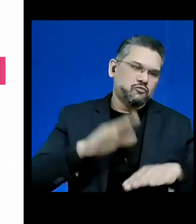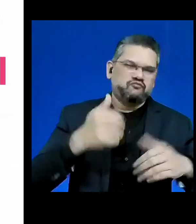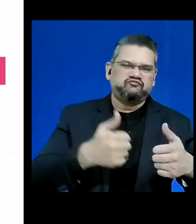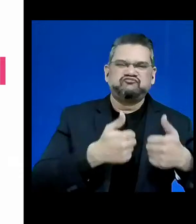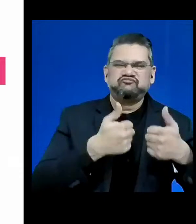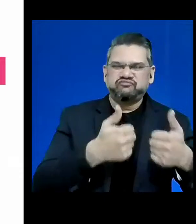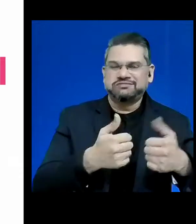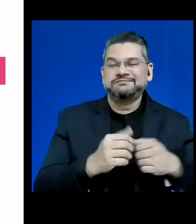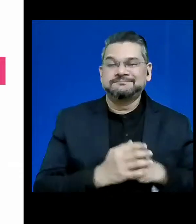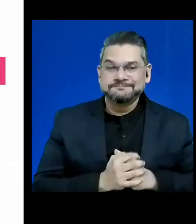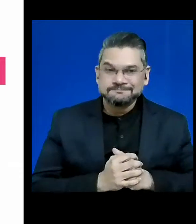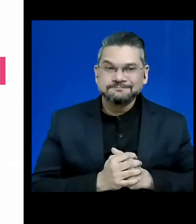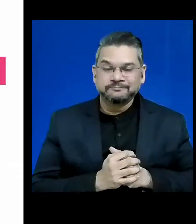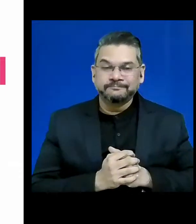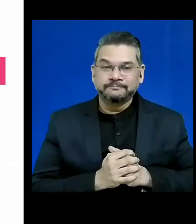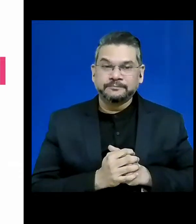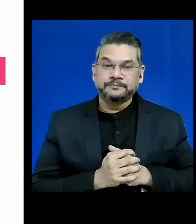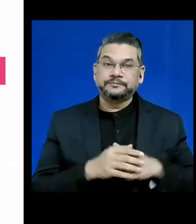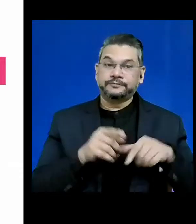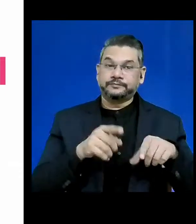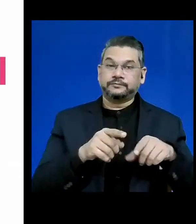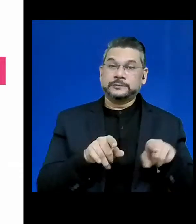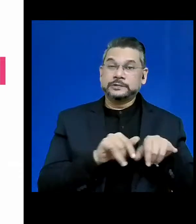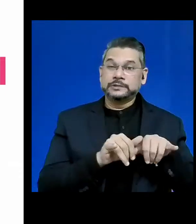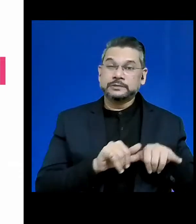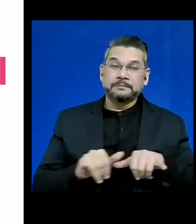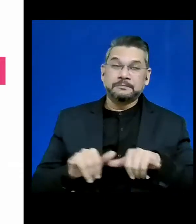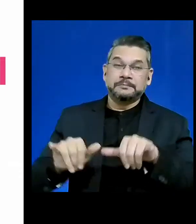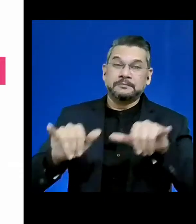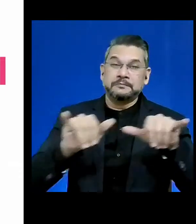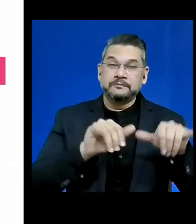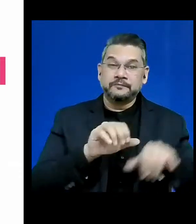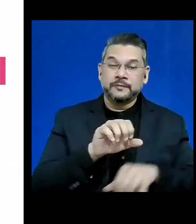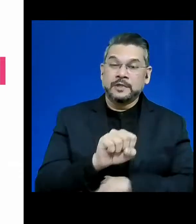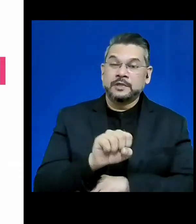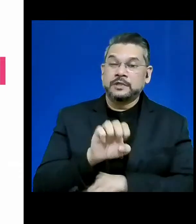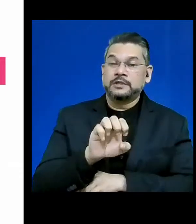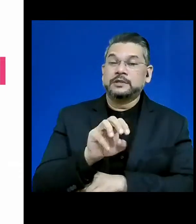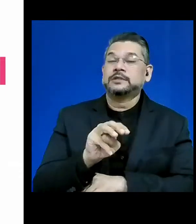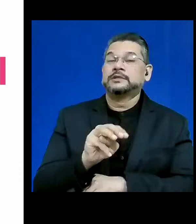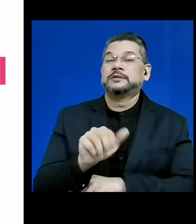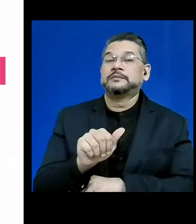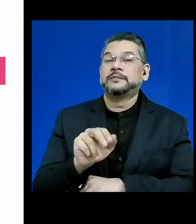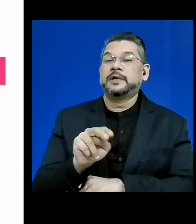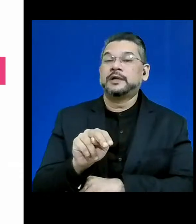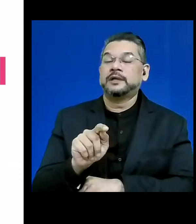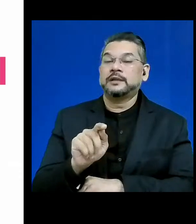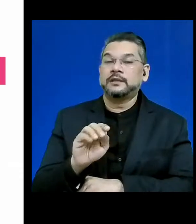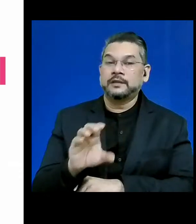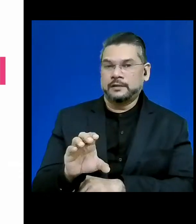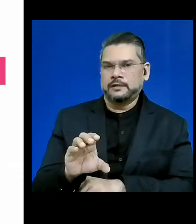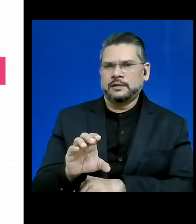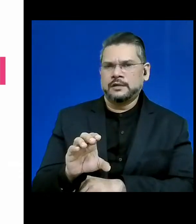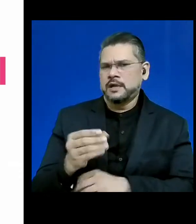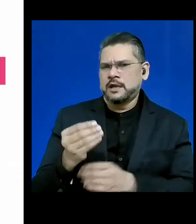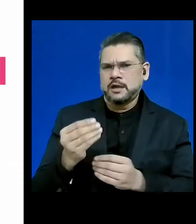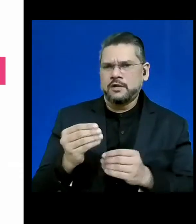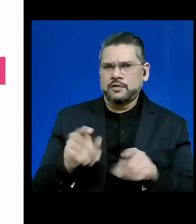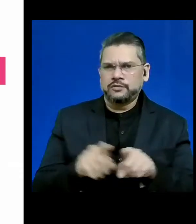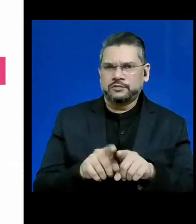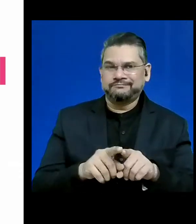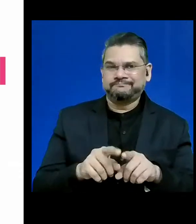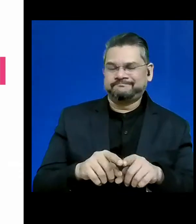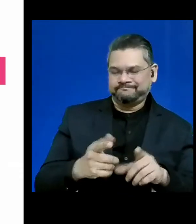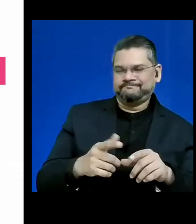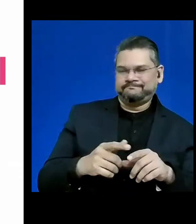Common semantic markup tags, besides ones that we've already discussed, include things like headings. So a lot of users are using